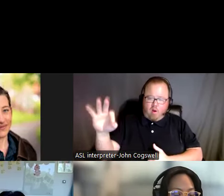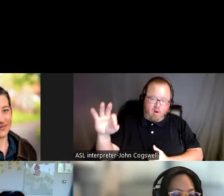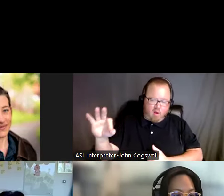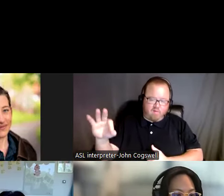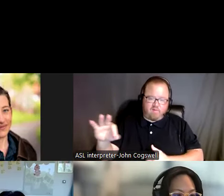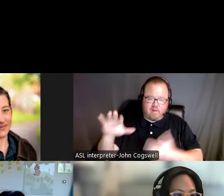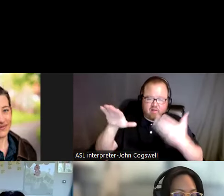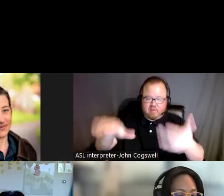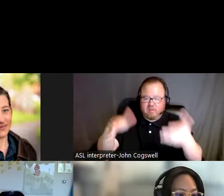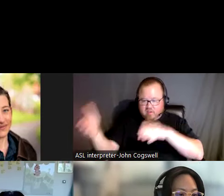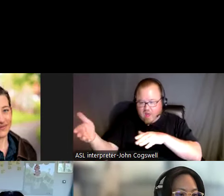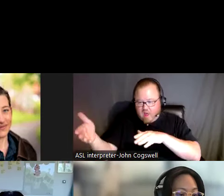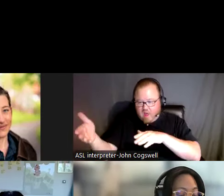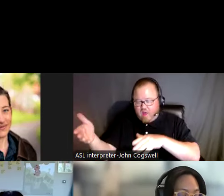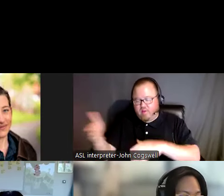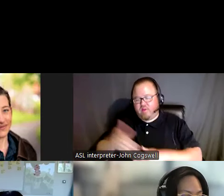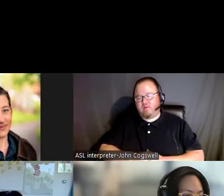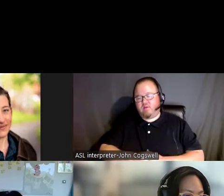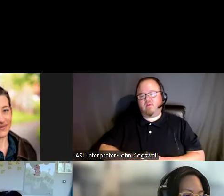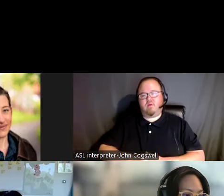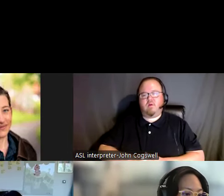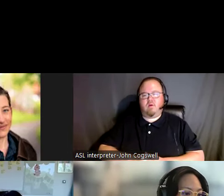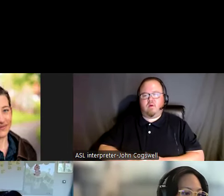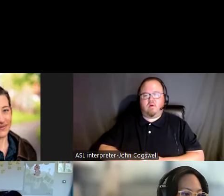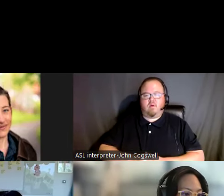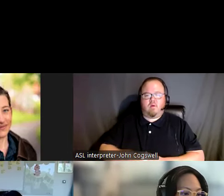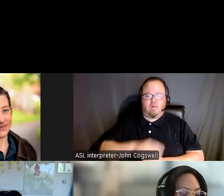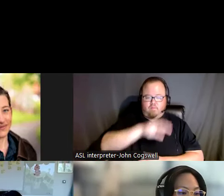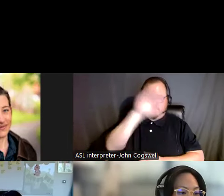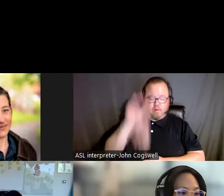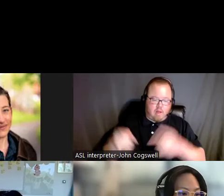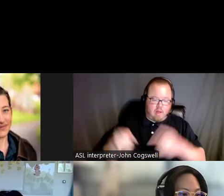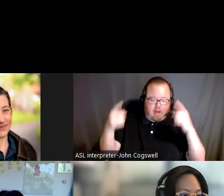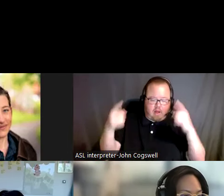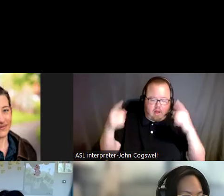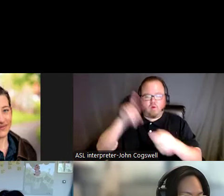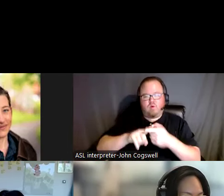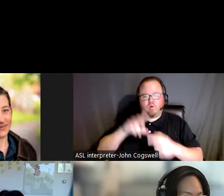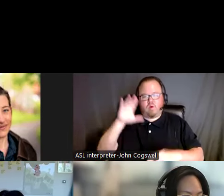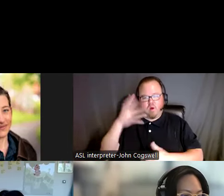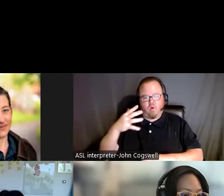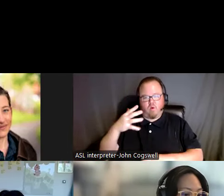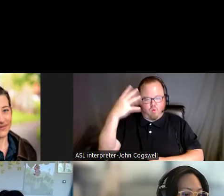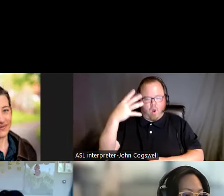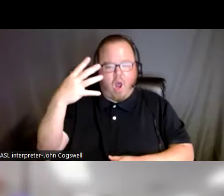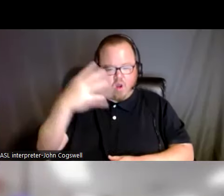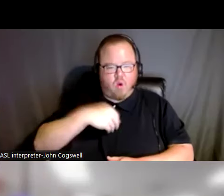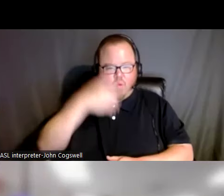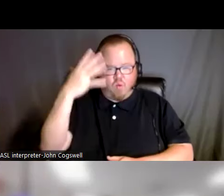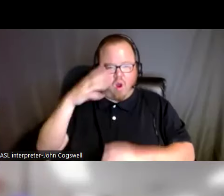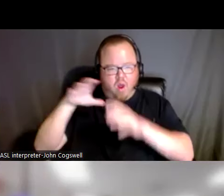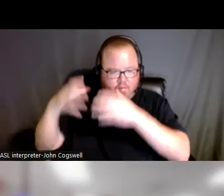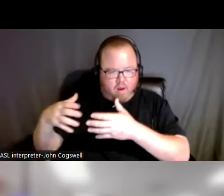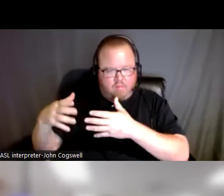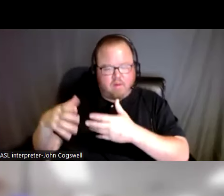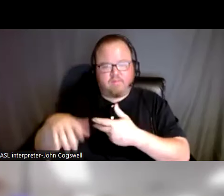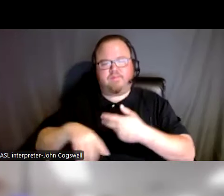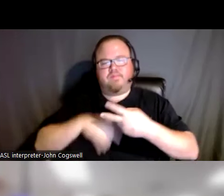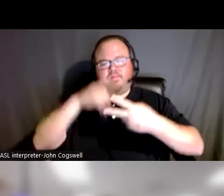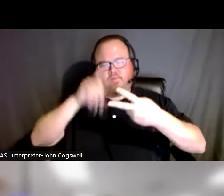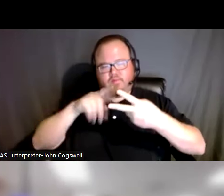the deaths are percentage-wise is happening towards our white population, followed by